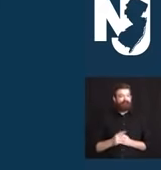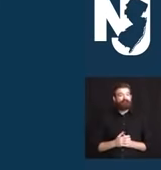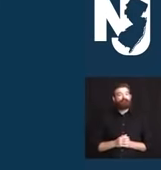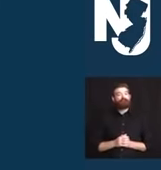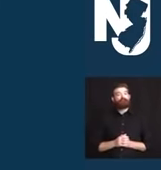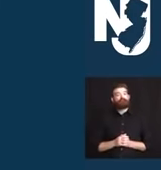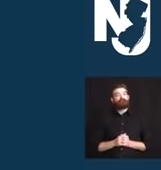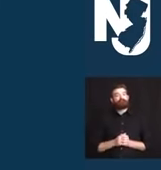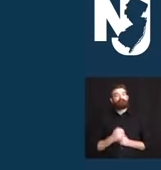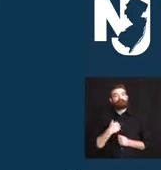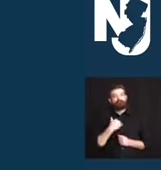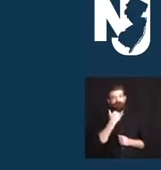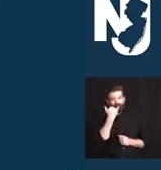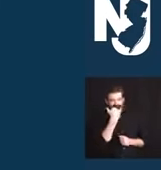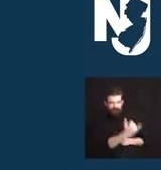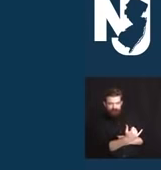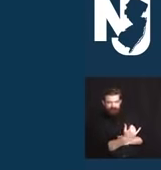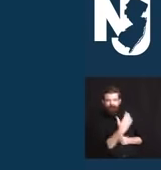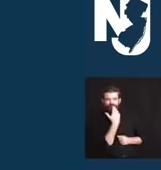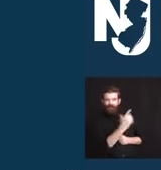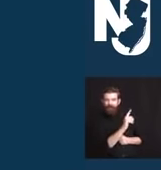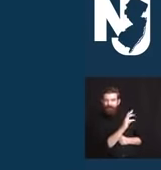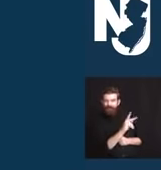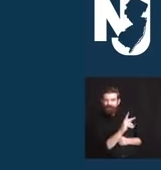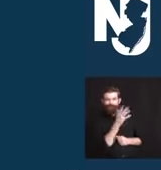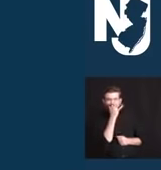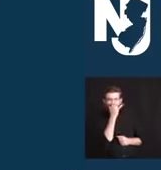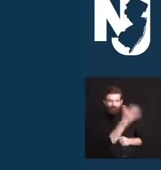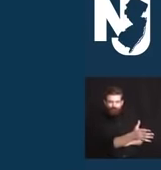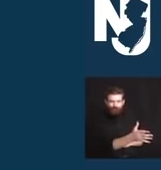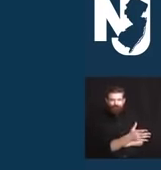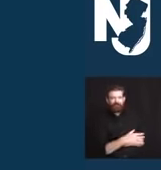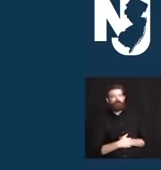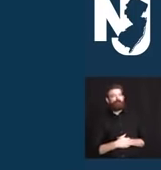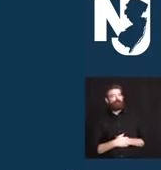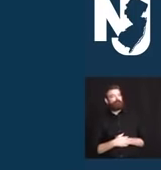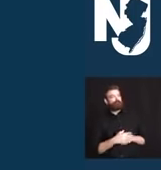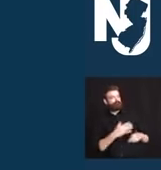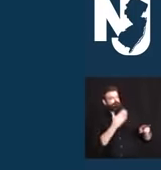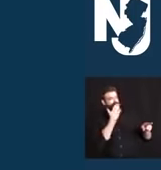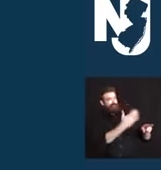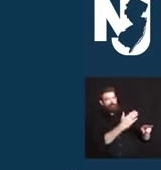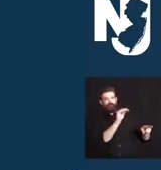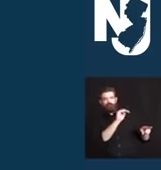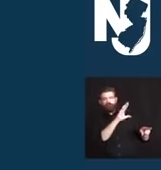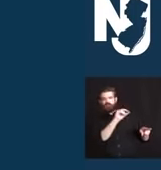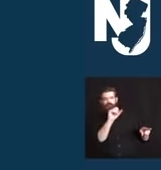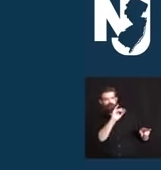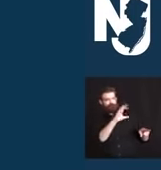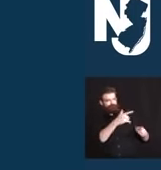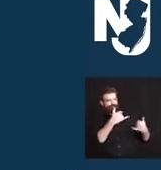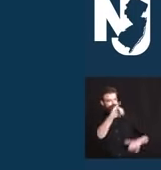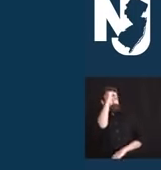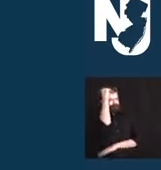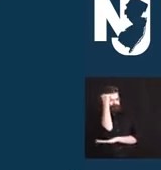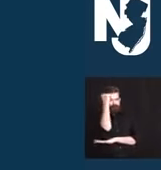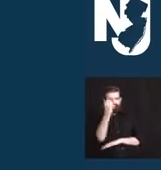all the best for her future and to thank her for keeping M. Bross's legacy going strong in Newark, New